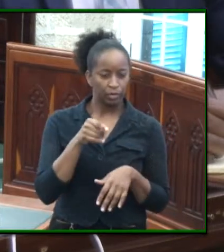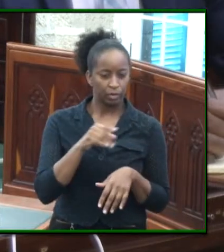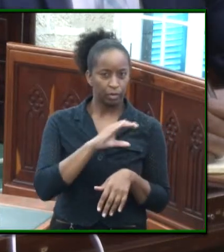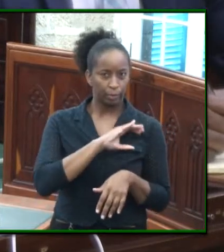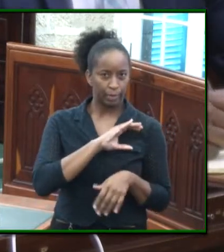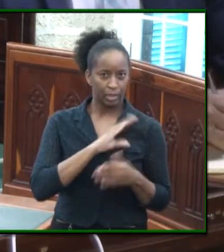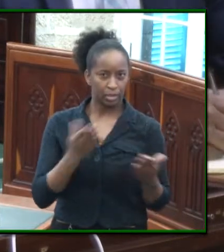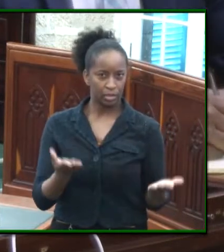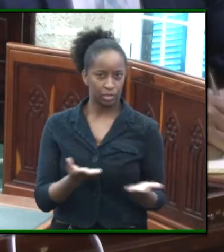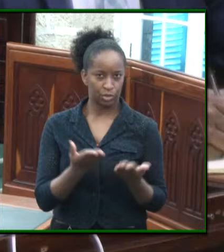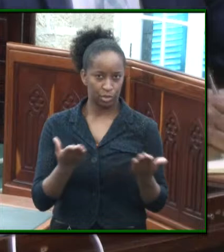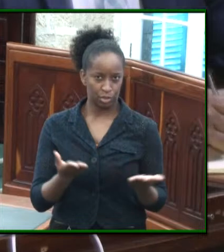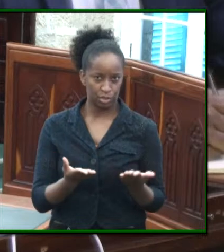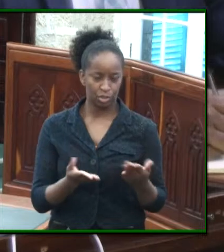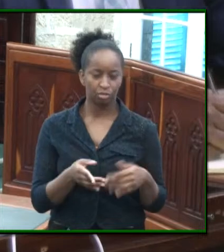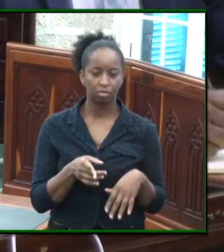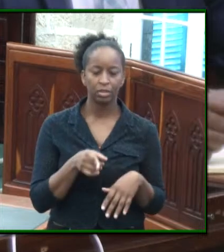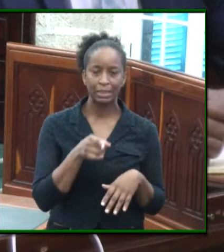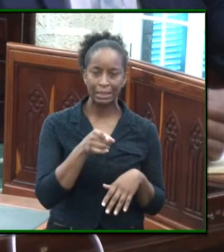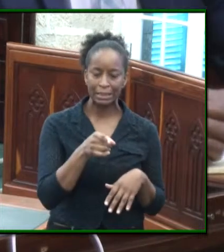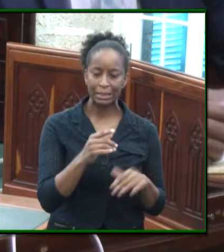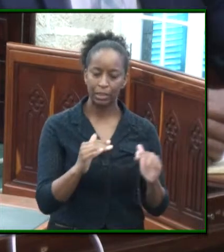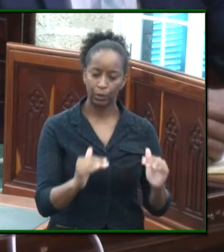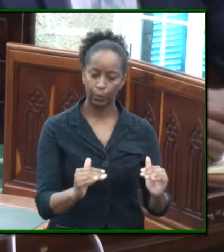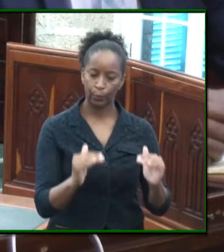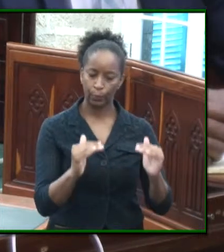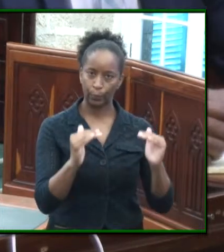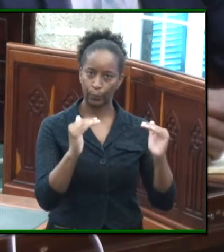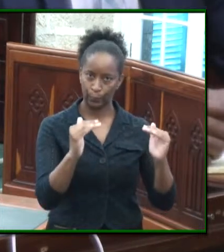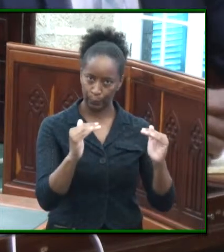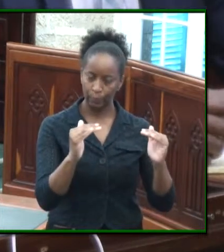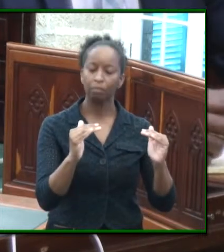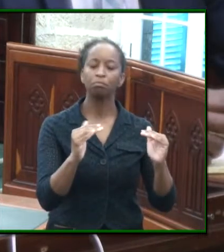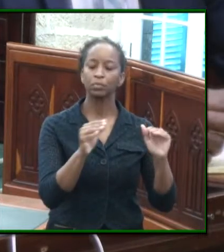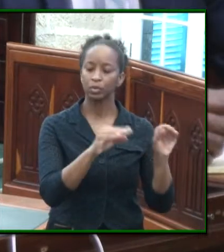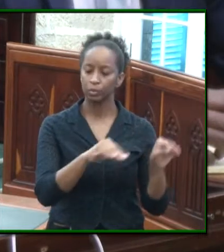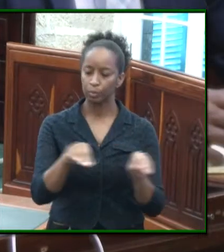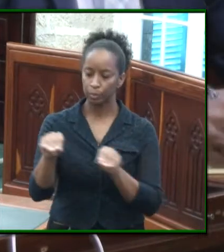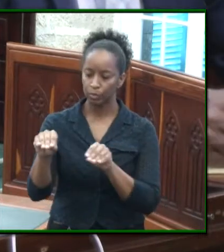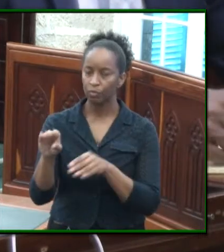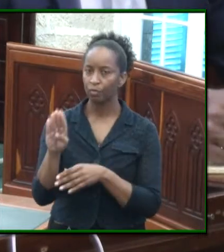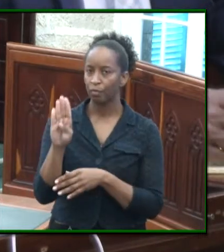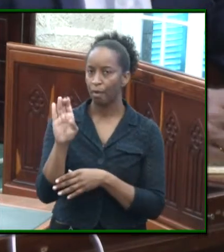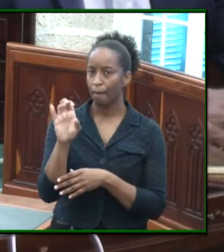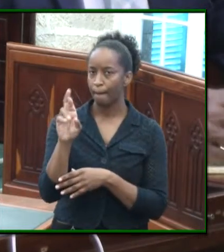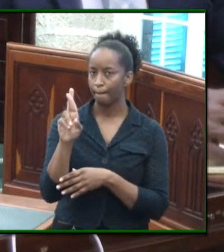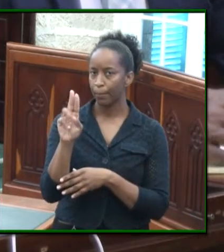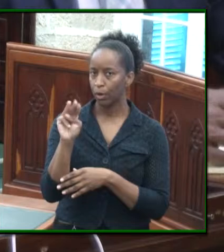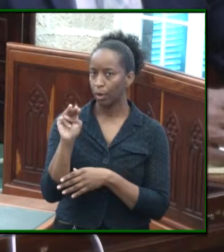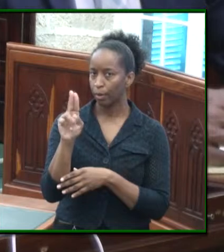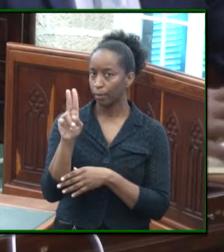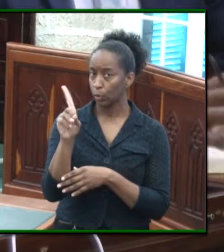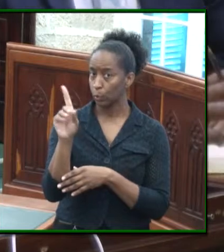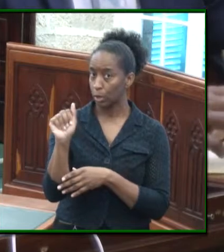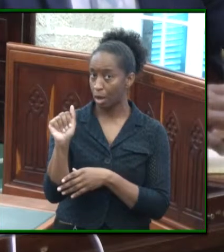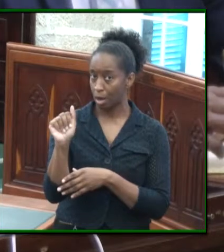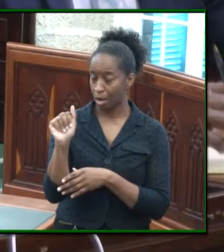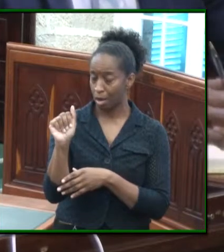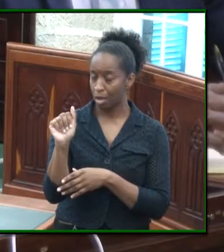a sergeant. He went to Bermuda. When he left Bermuda, he